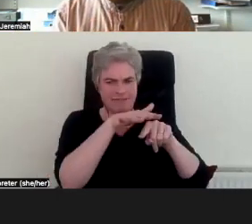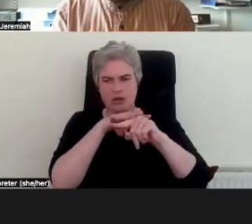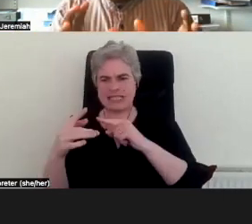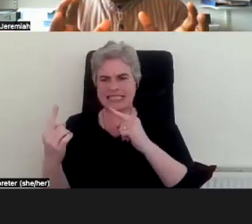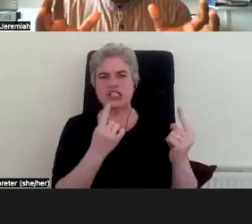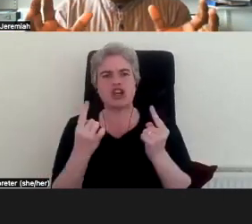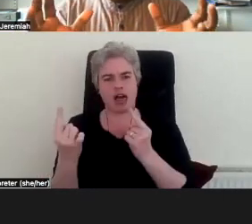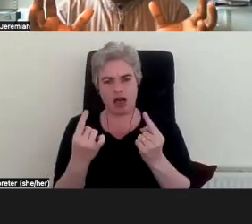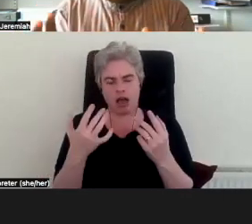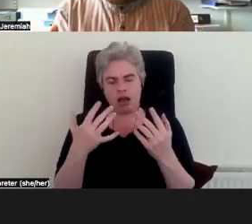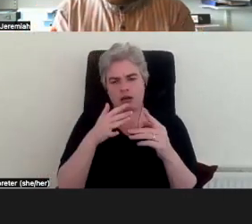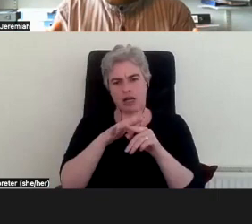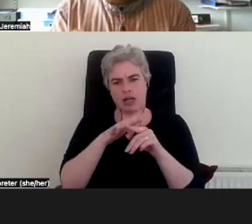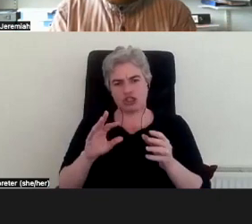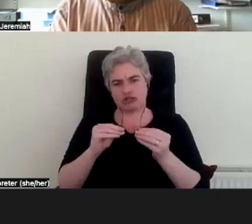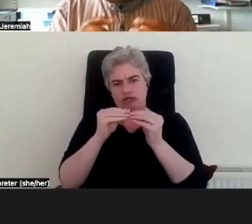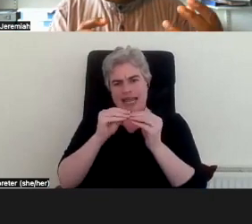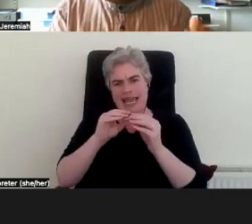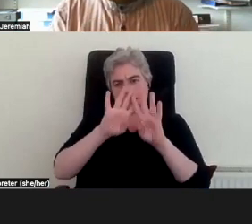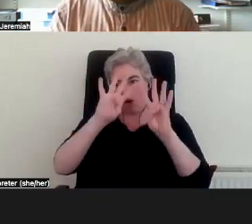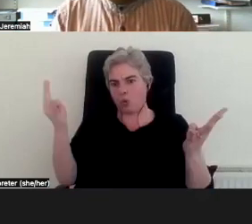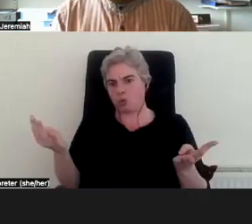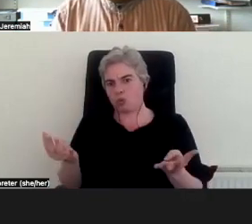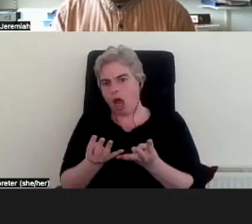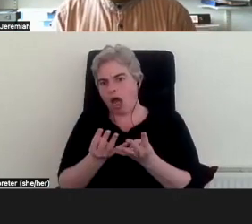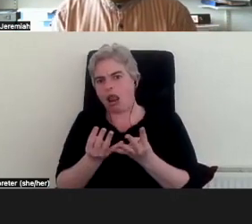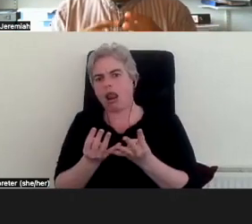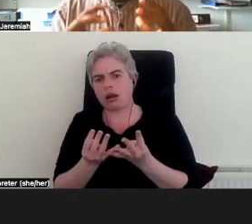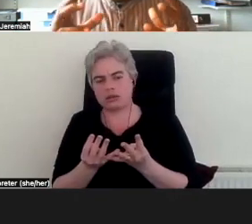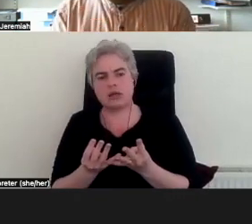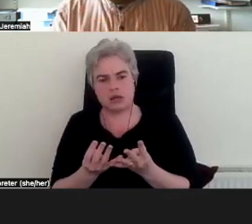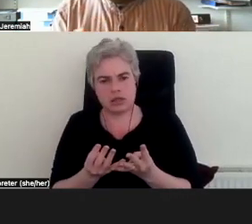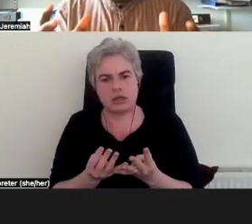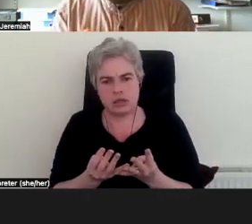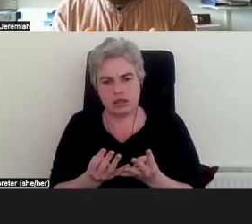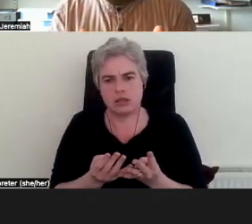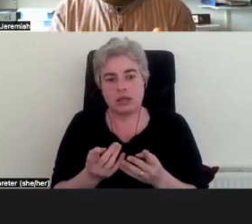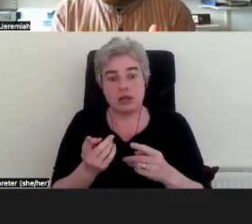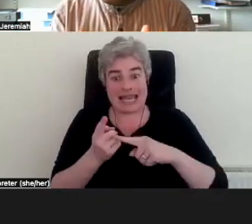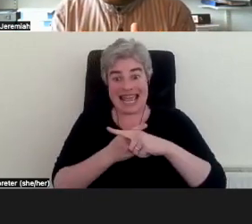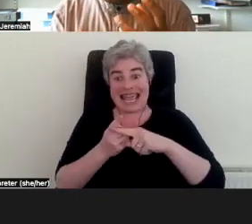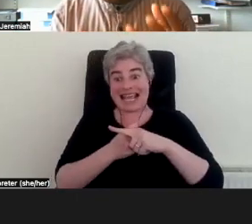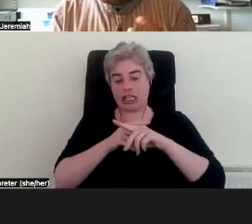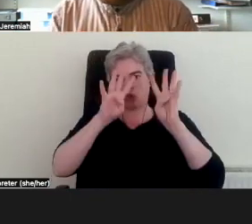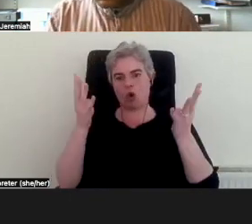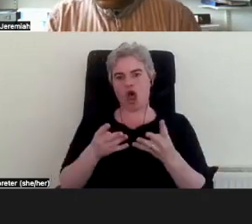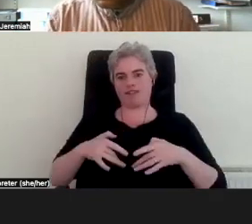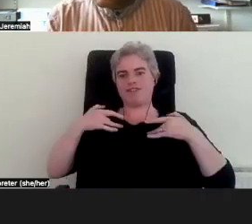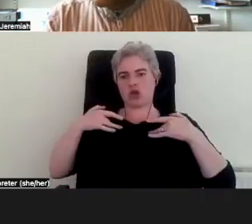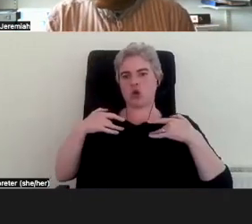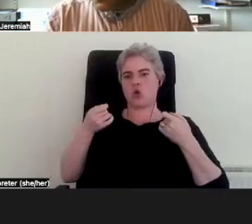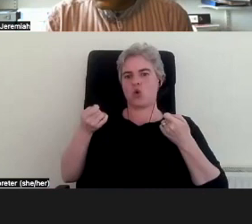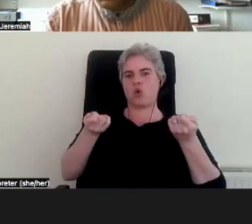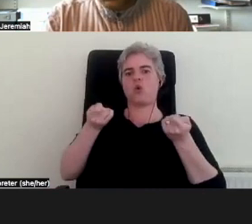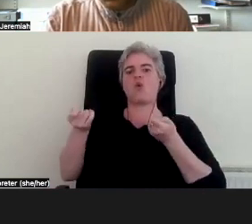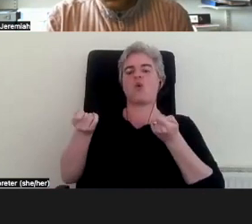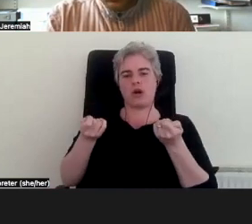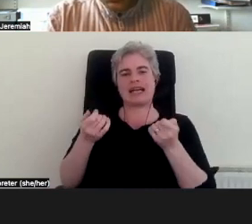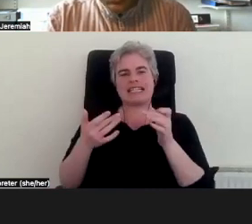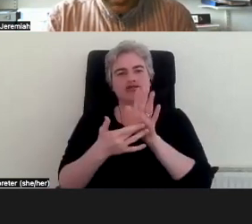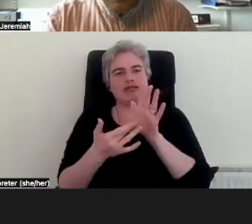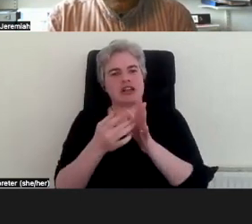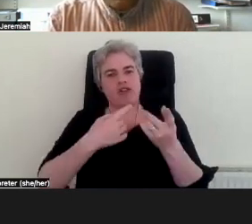in shaping a world, as I mentioned early on, an English worldview, which is very critical for us